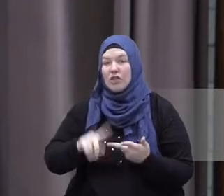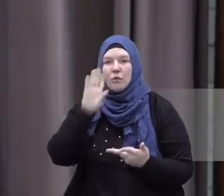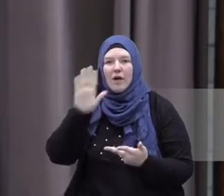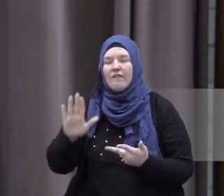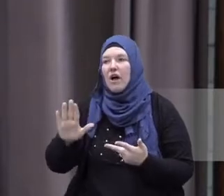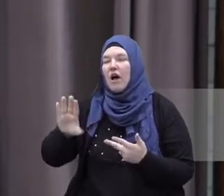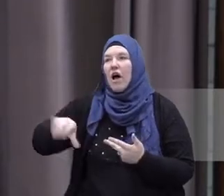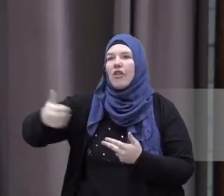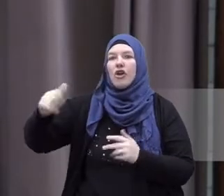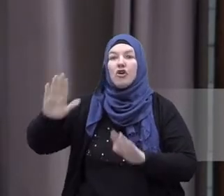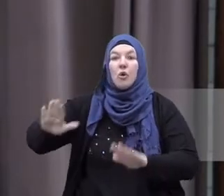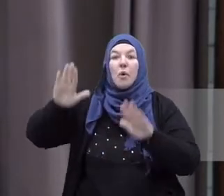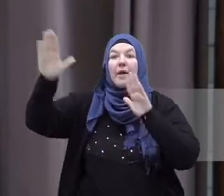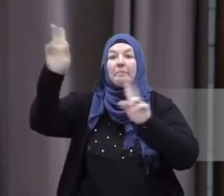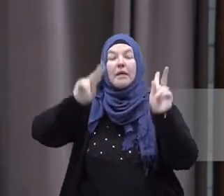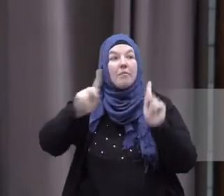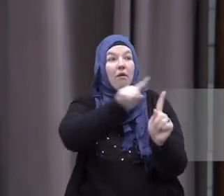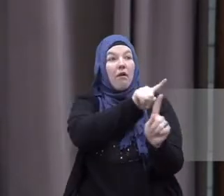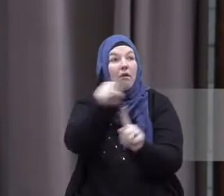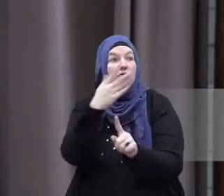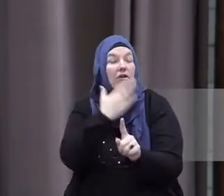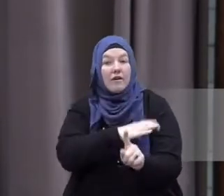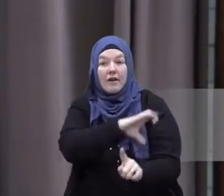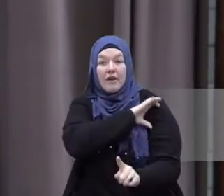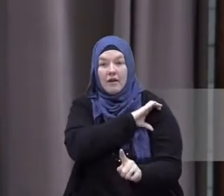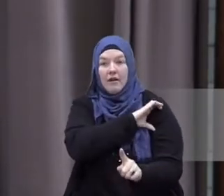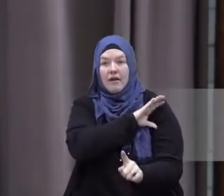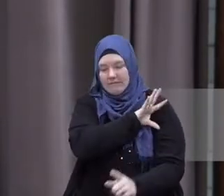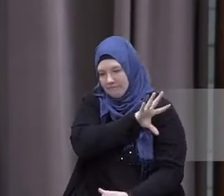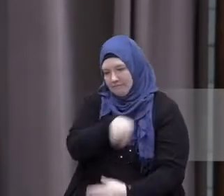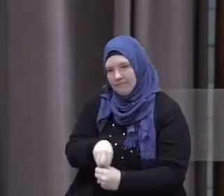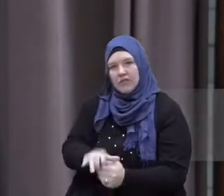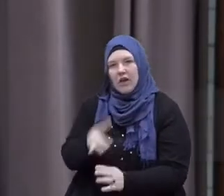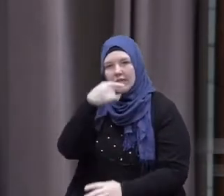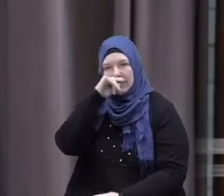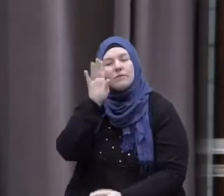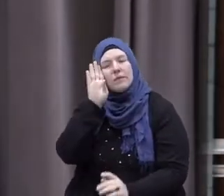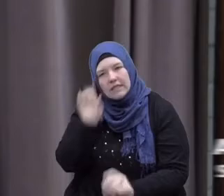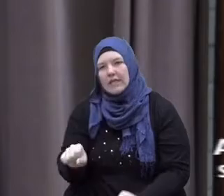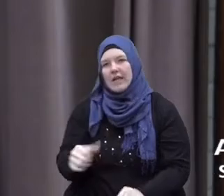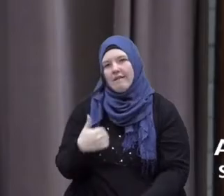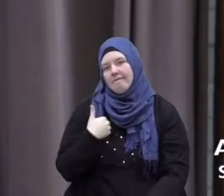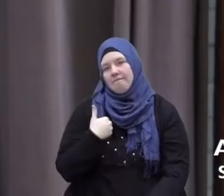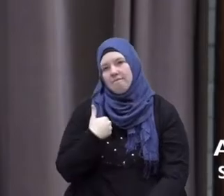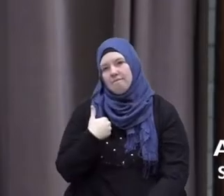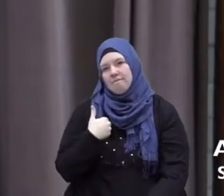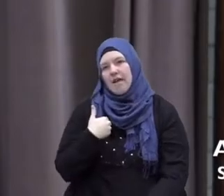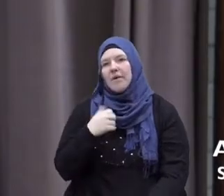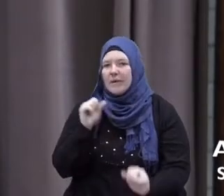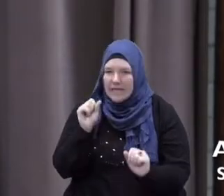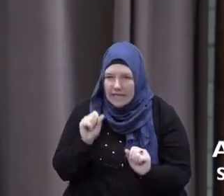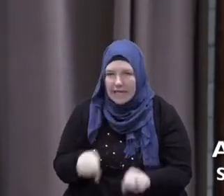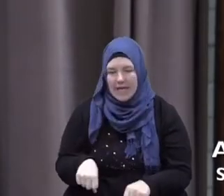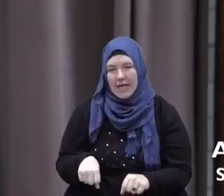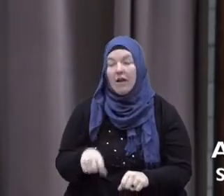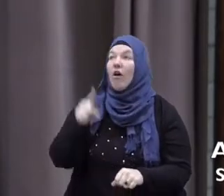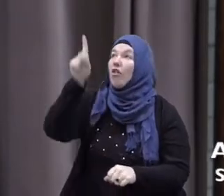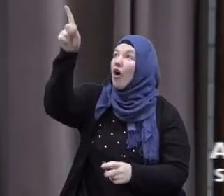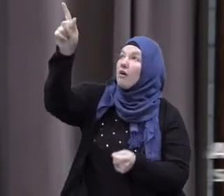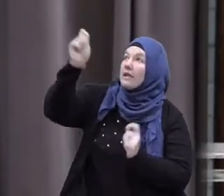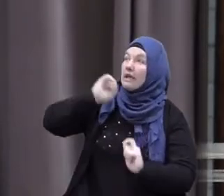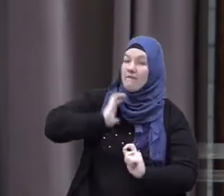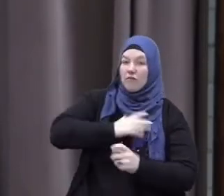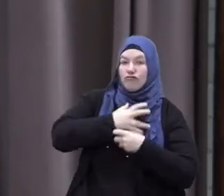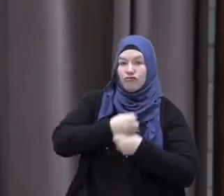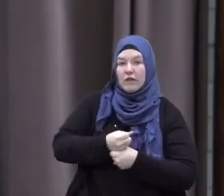other great people that we are entrusted We are entrusted by Allah